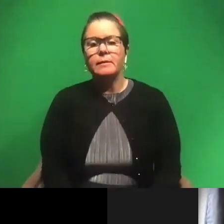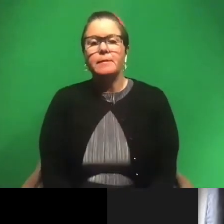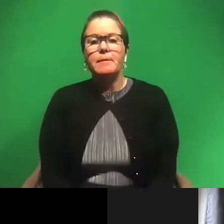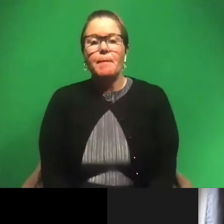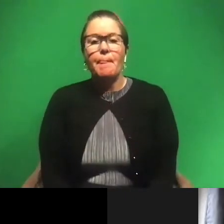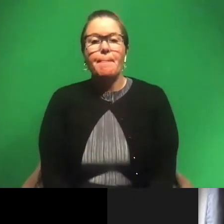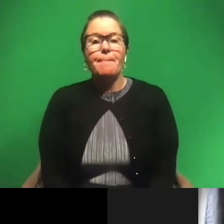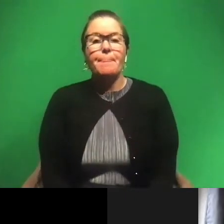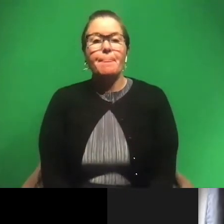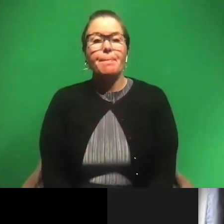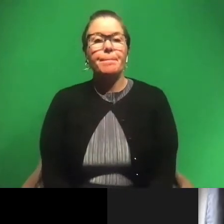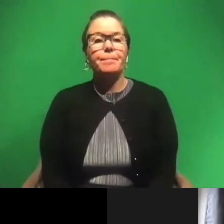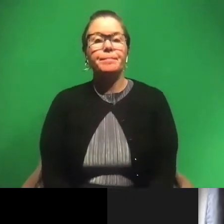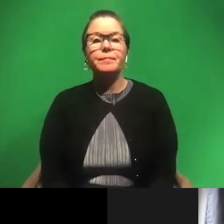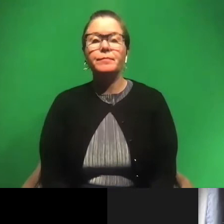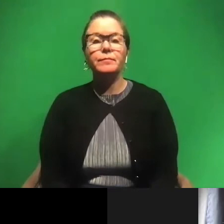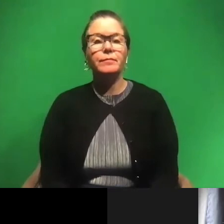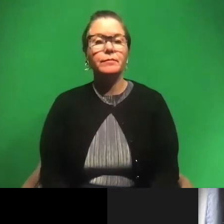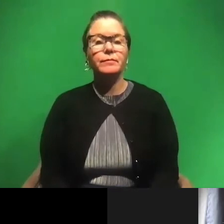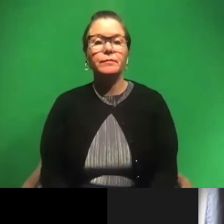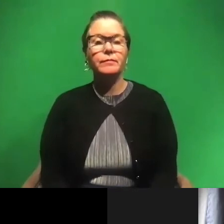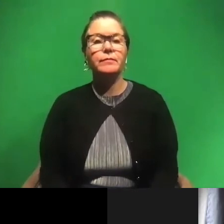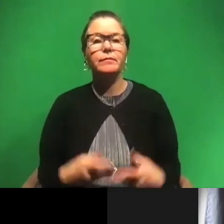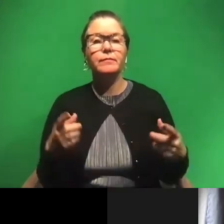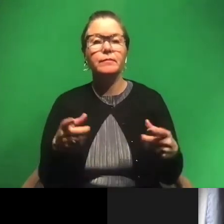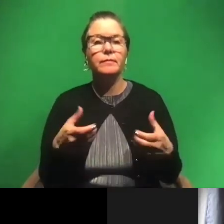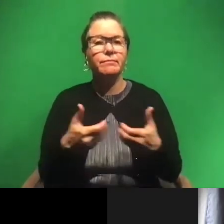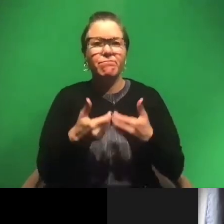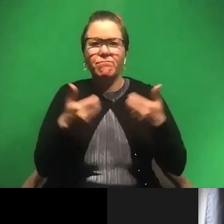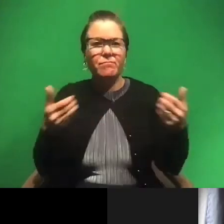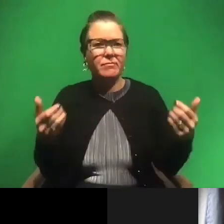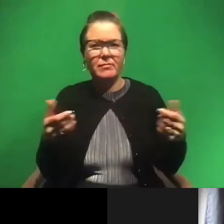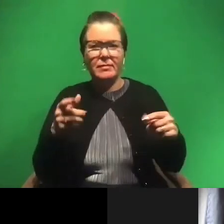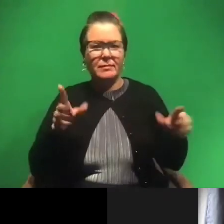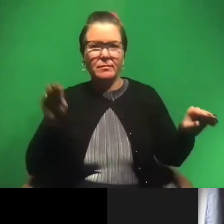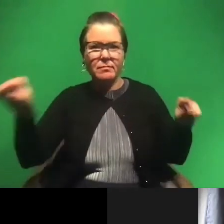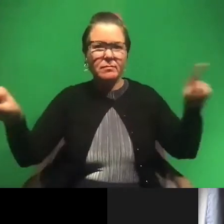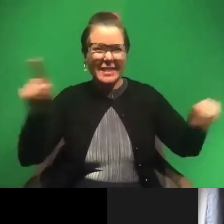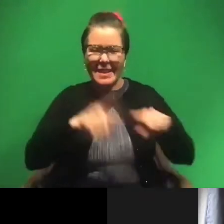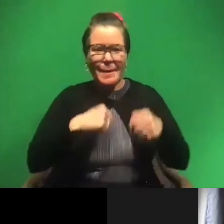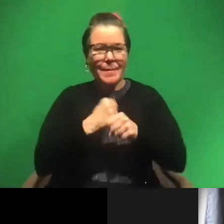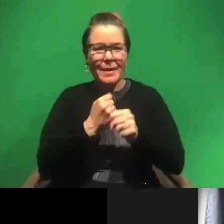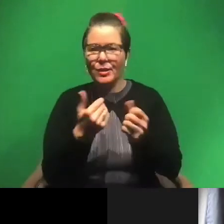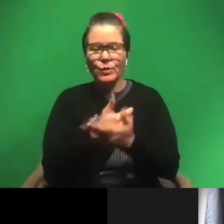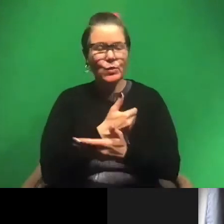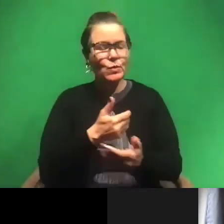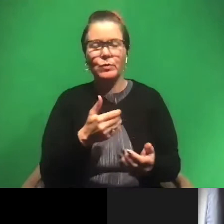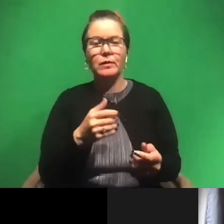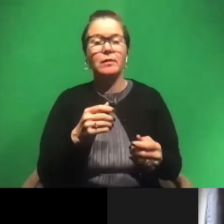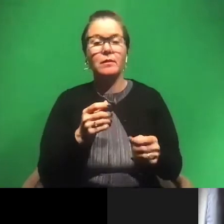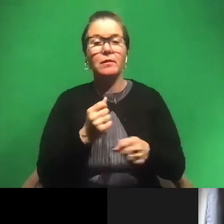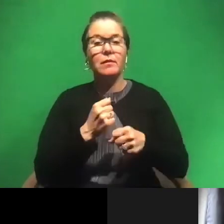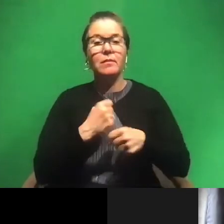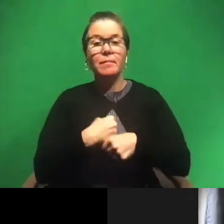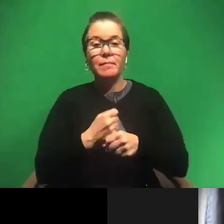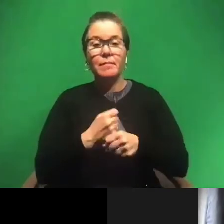were so far apart from each other that they couldn't make new white abalone. So the way that they reproduce is they have these little holes in